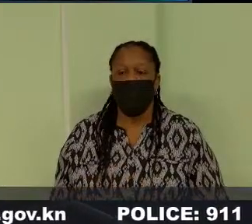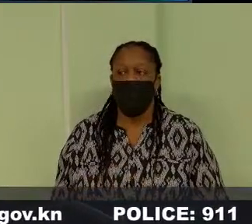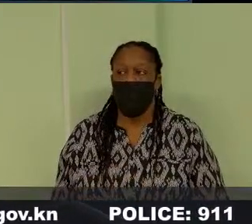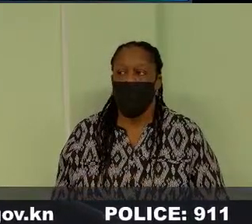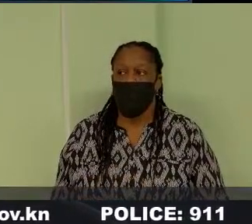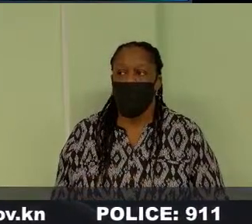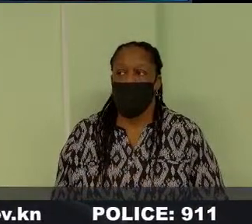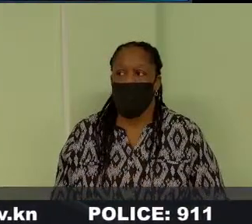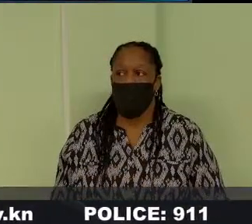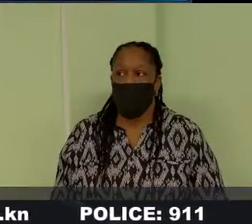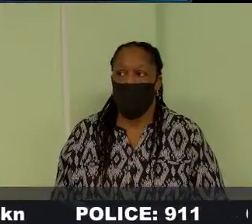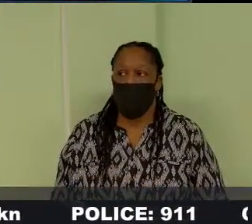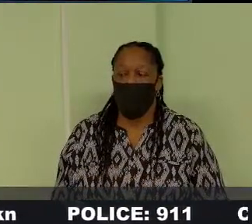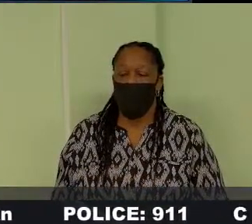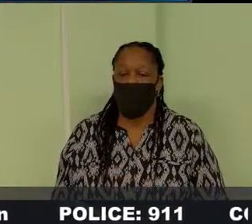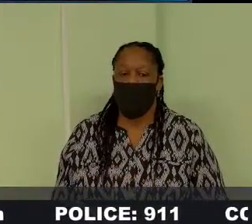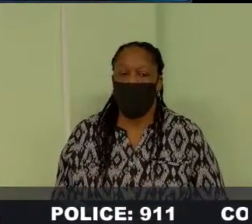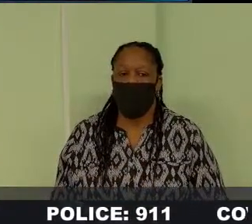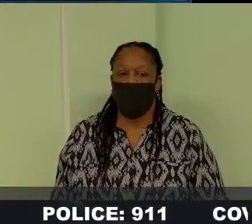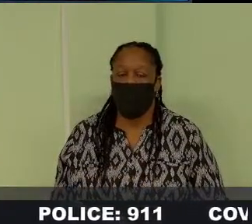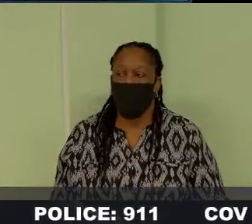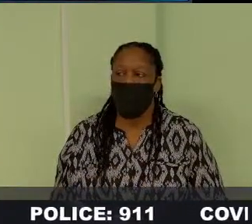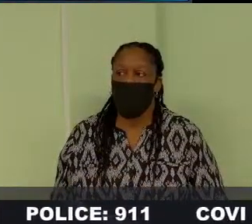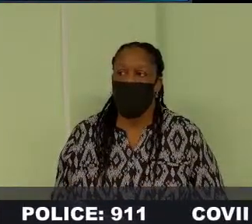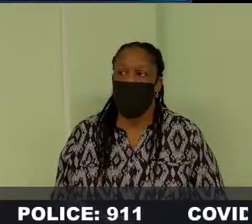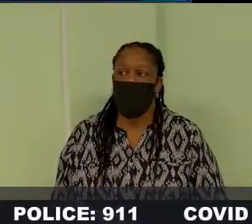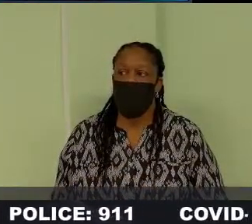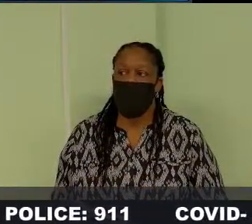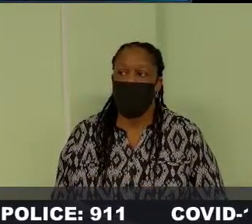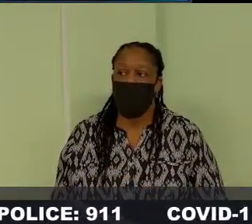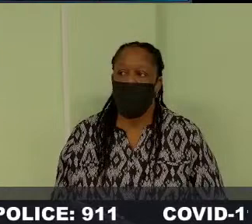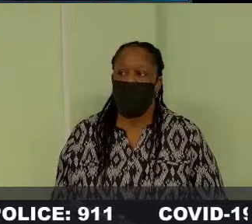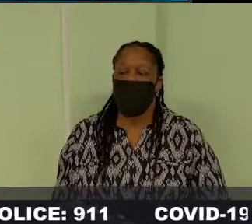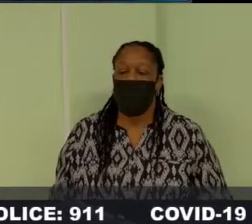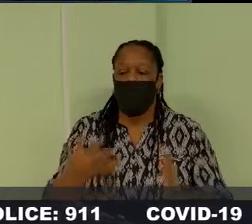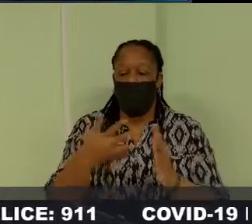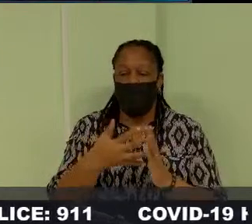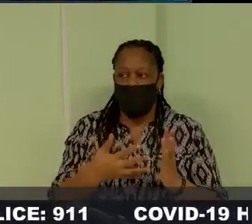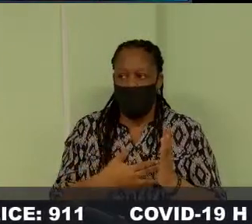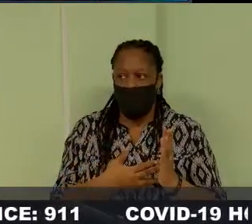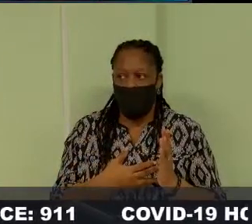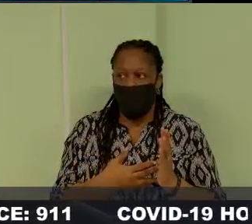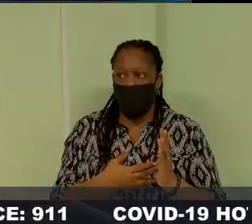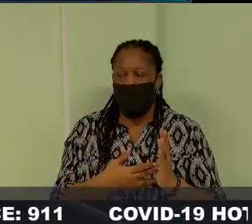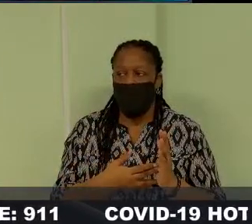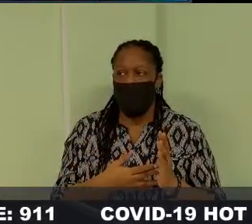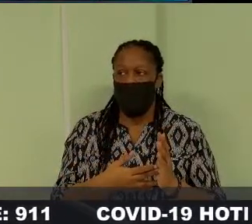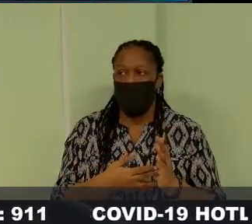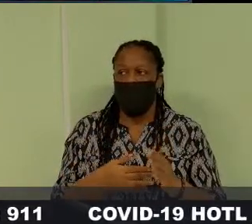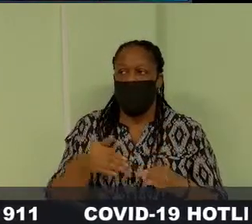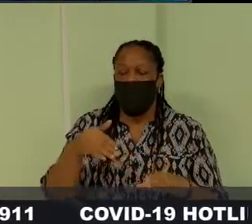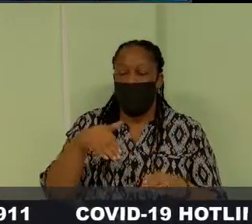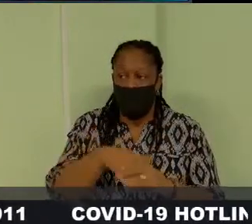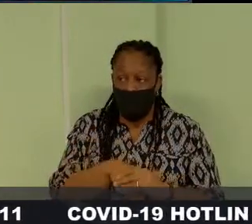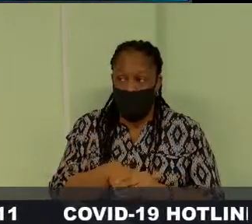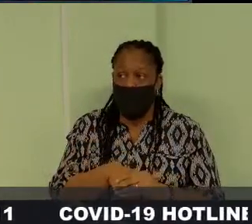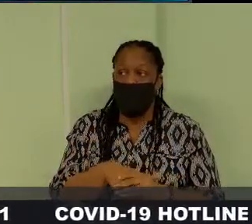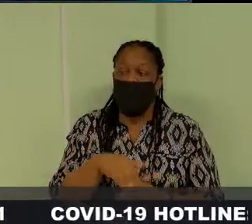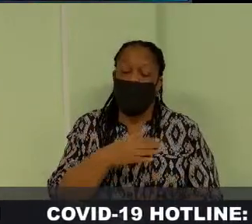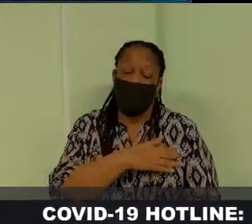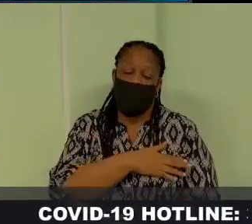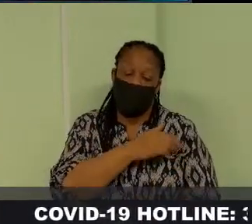All right, and so the cost of the test at the lab at the JNF